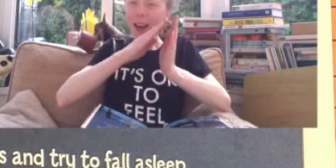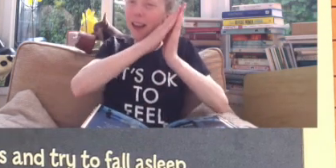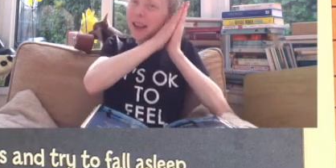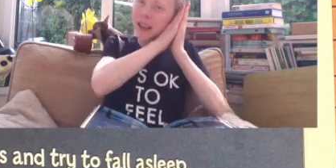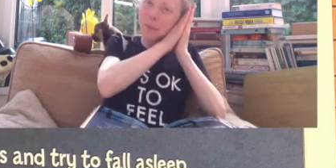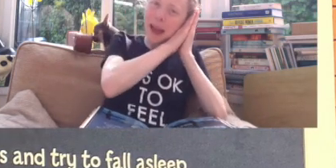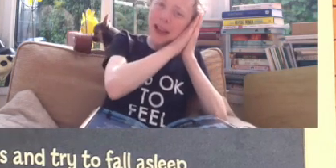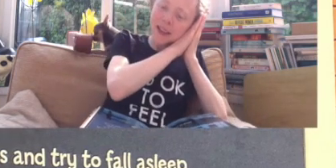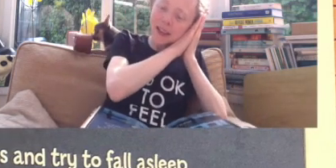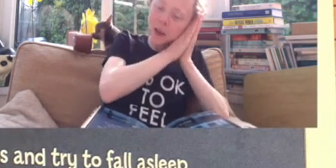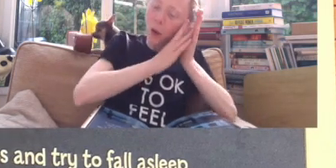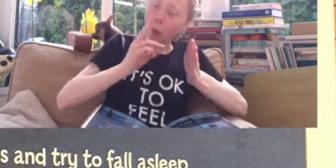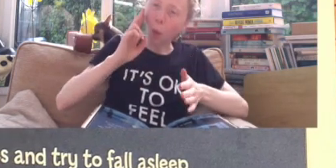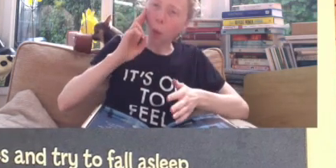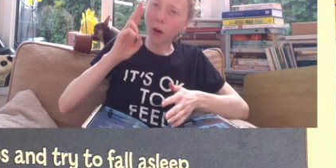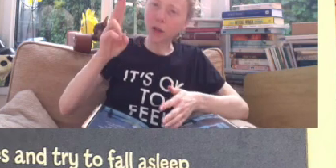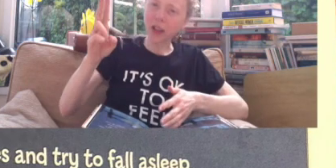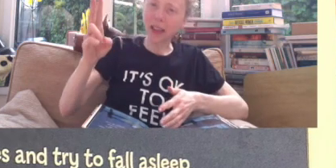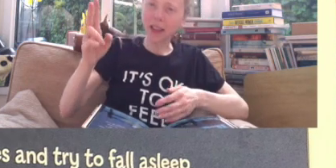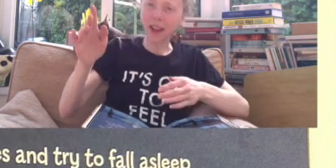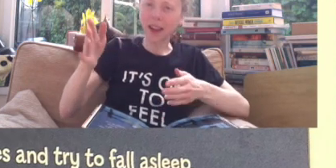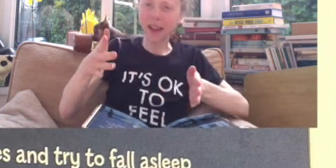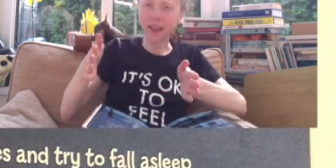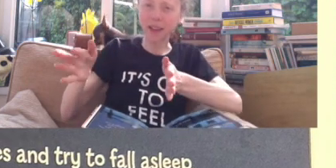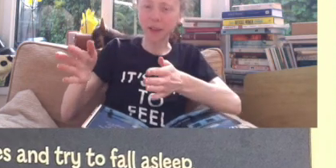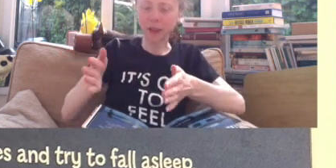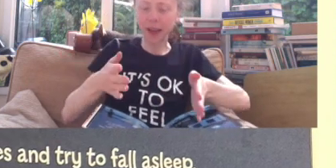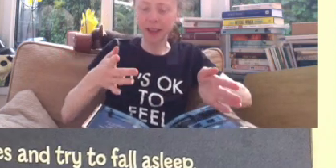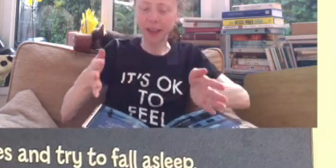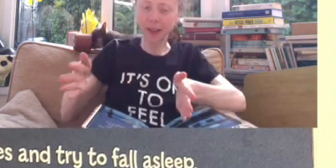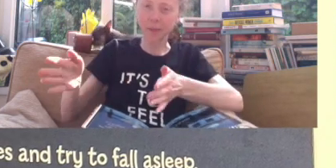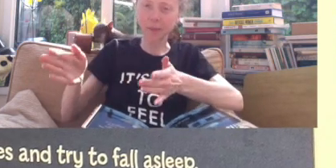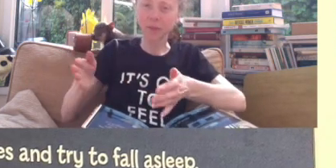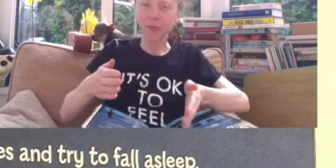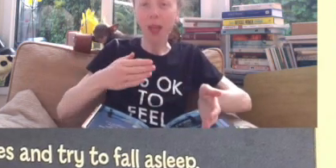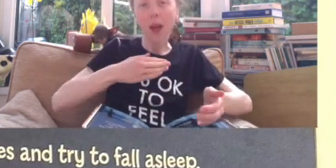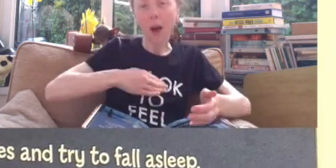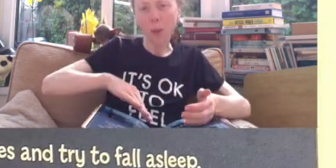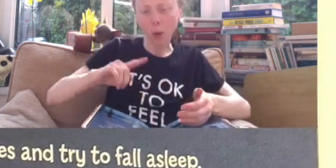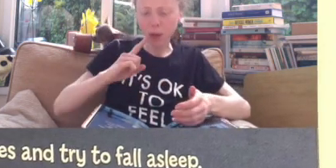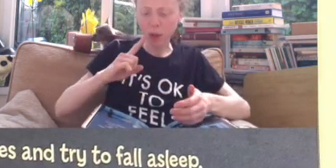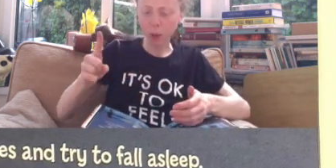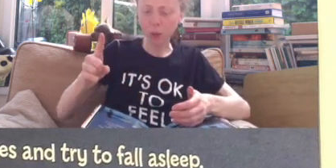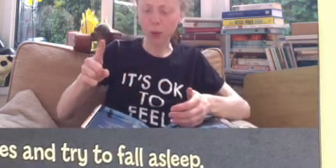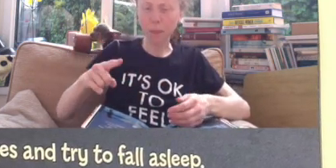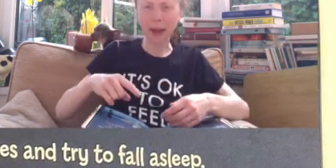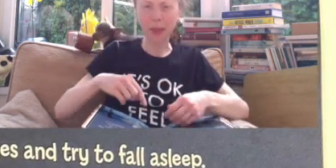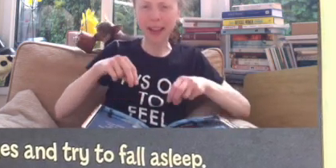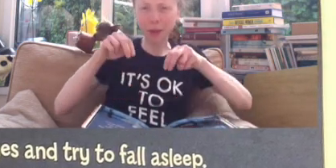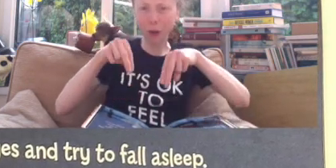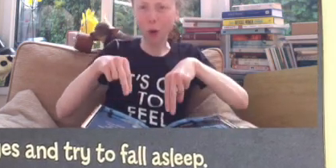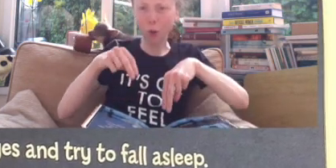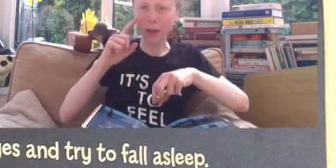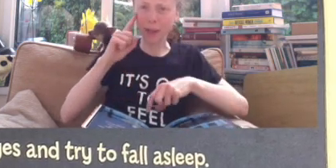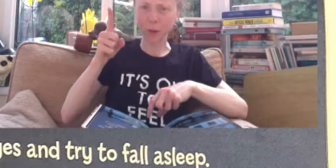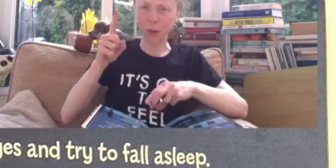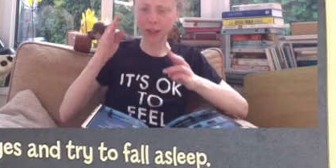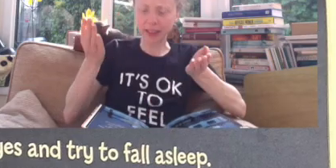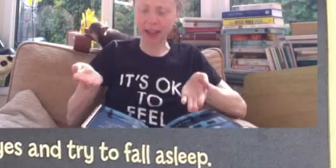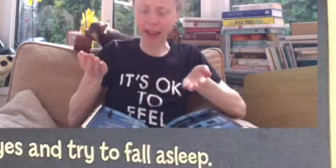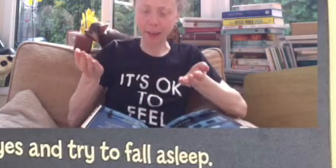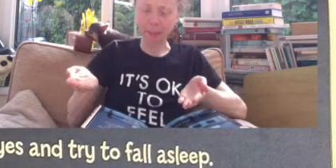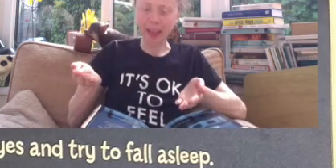I lie in bed, watching the curtains flutter. I want to talk about that dog we